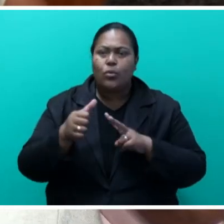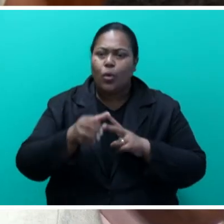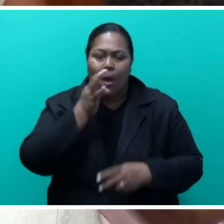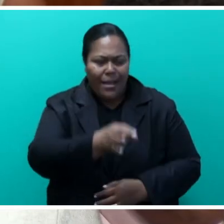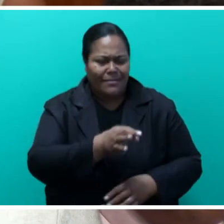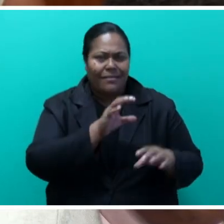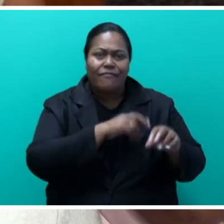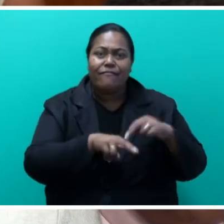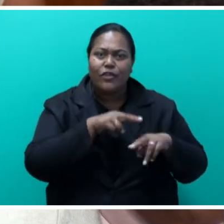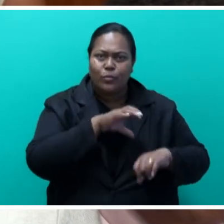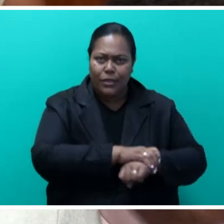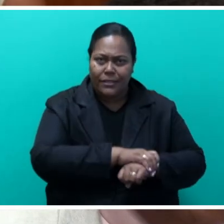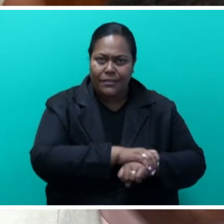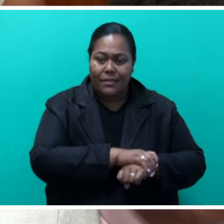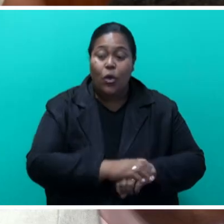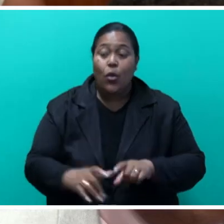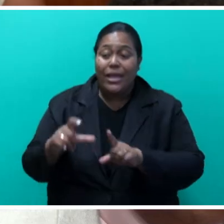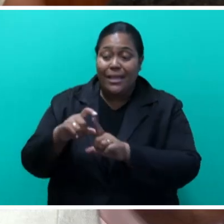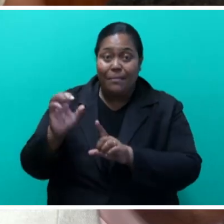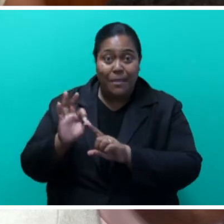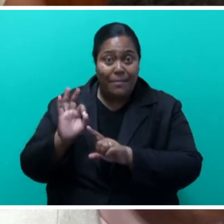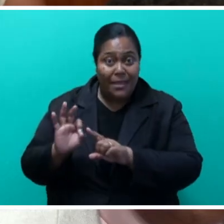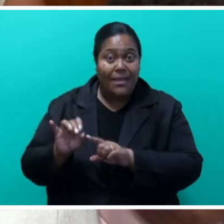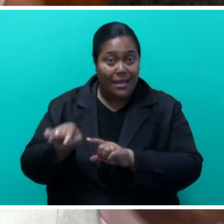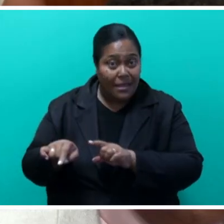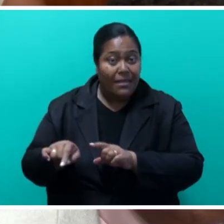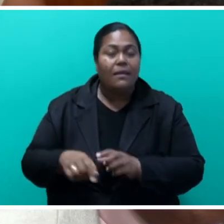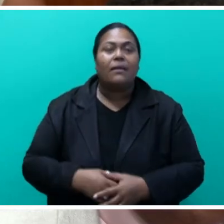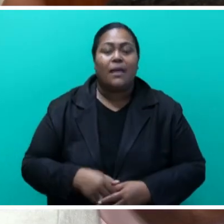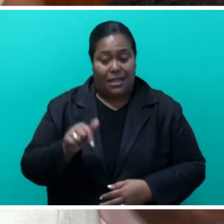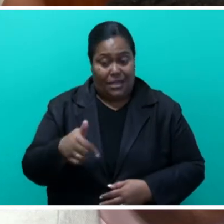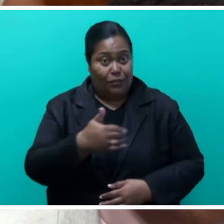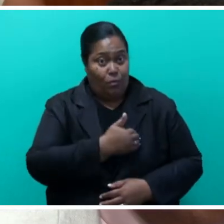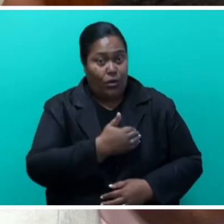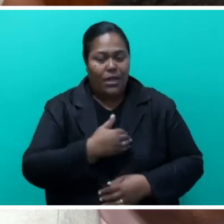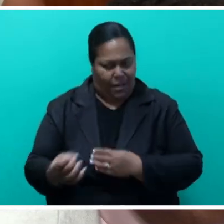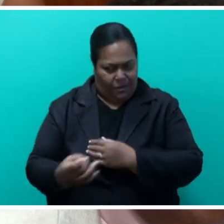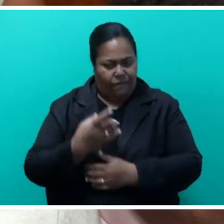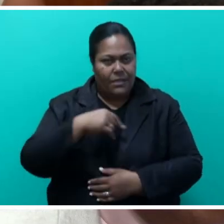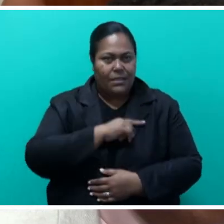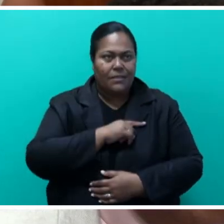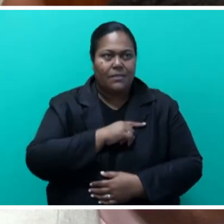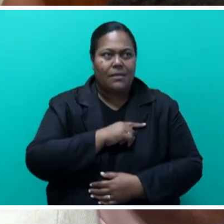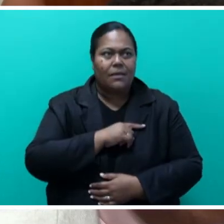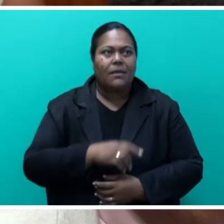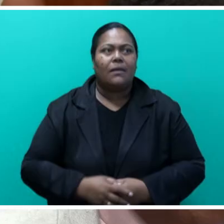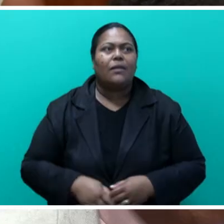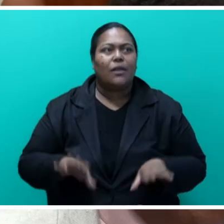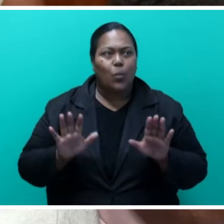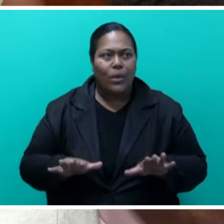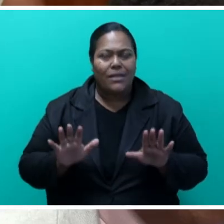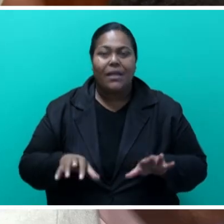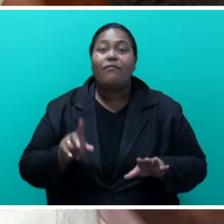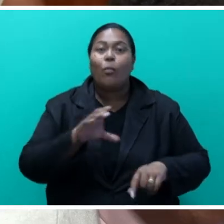Police. The DPP, as of this morning, has advised that they're still waiting for